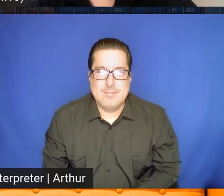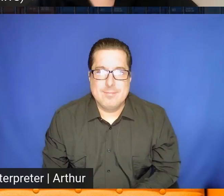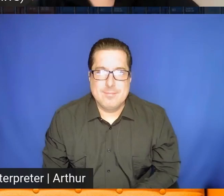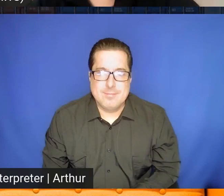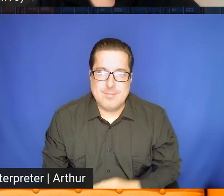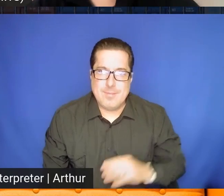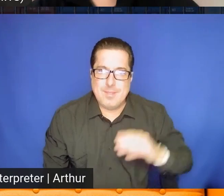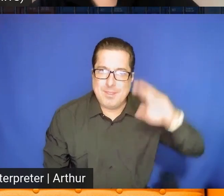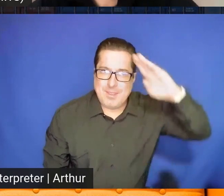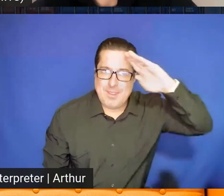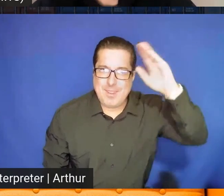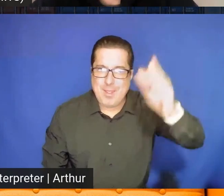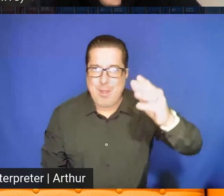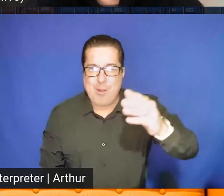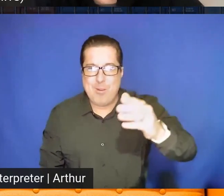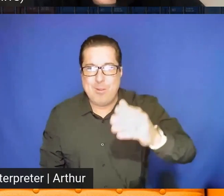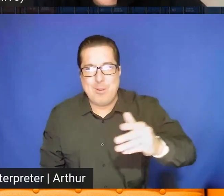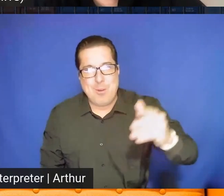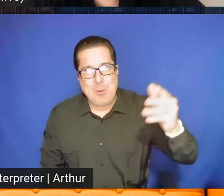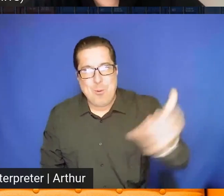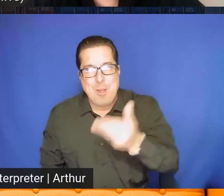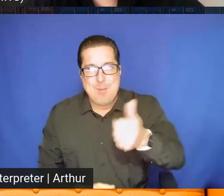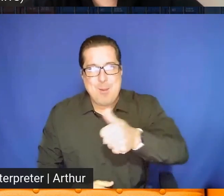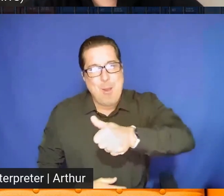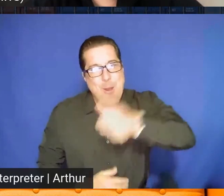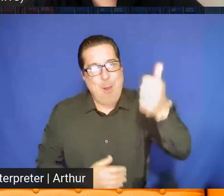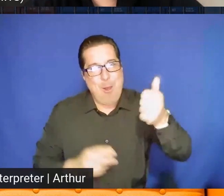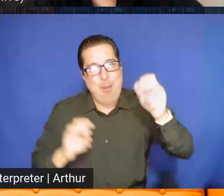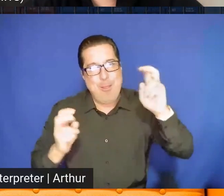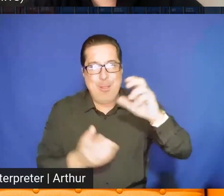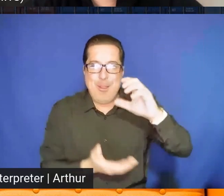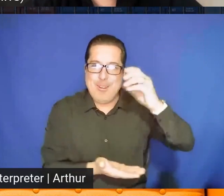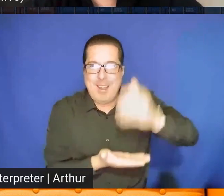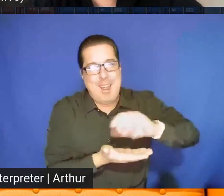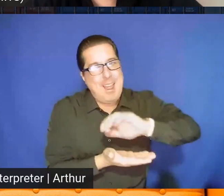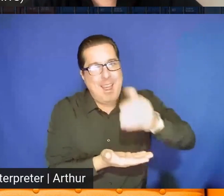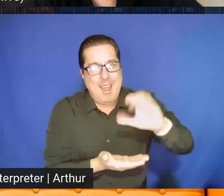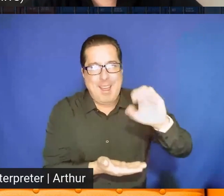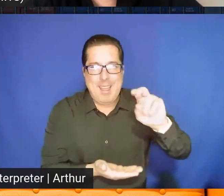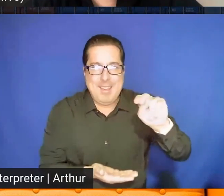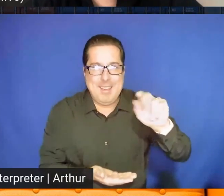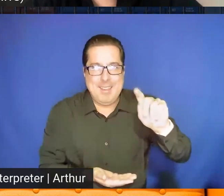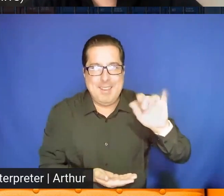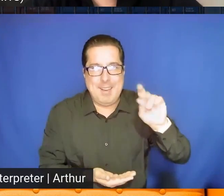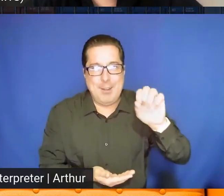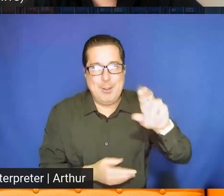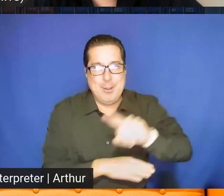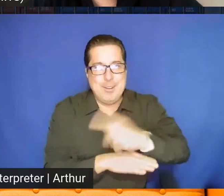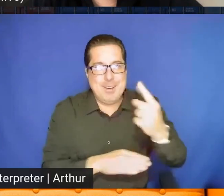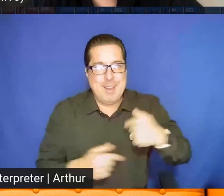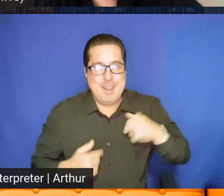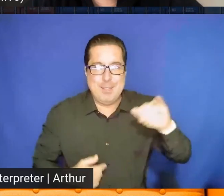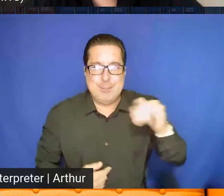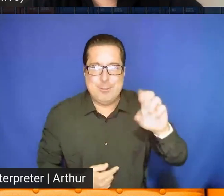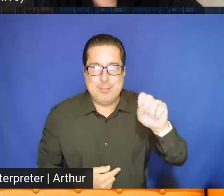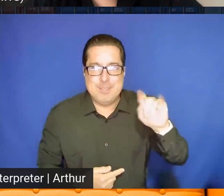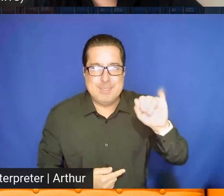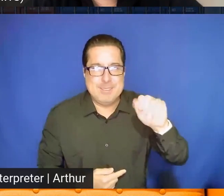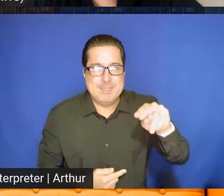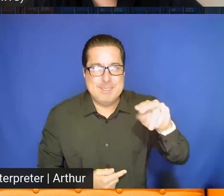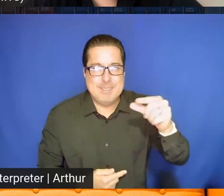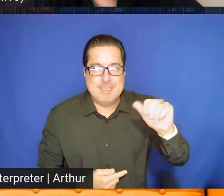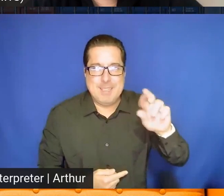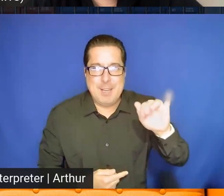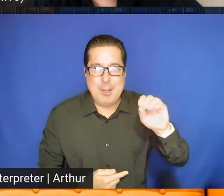Hello and welcome to another Container Days. I'm Justin Garrison. We have another awesome show for you today. We got 4